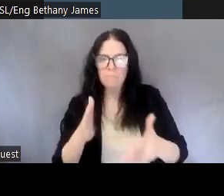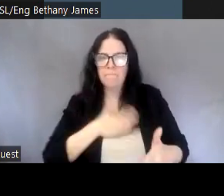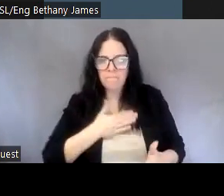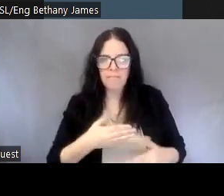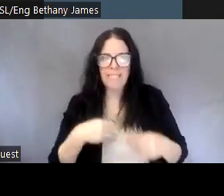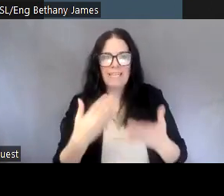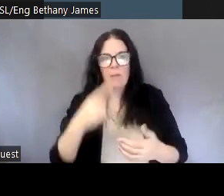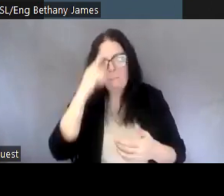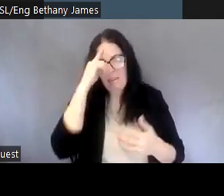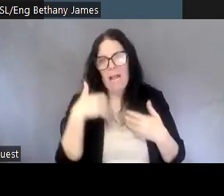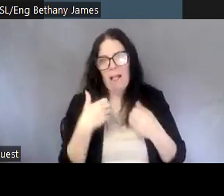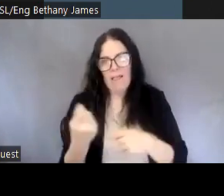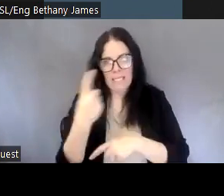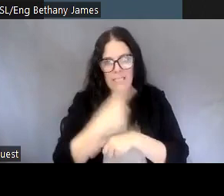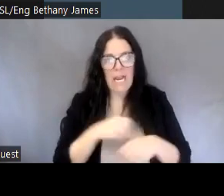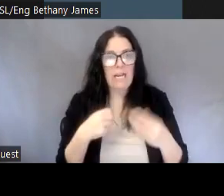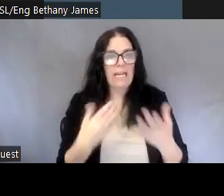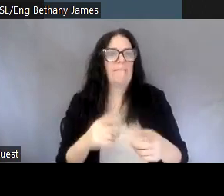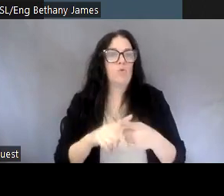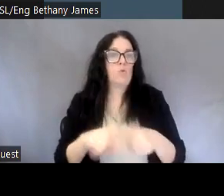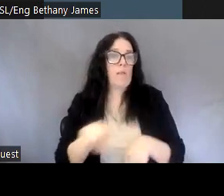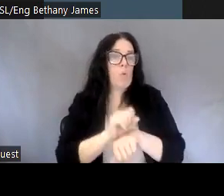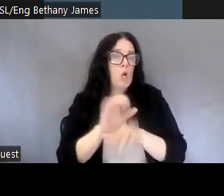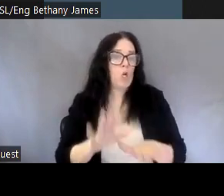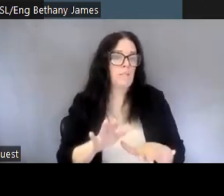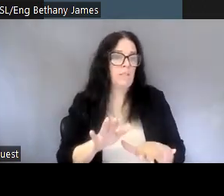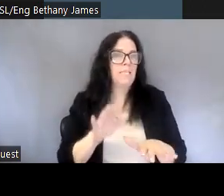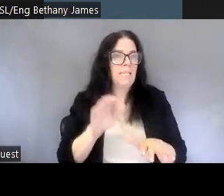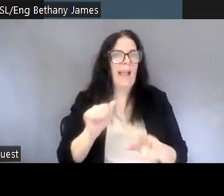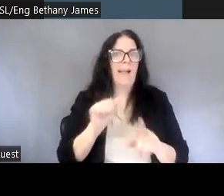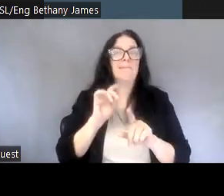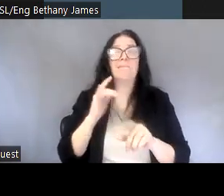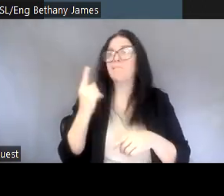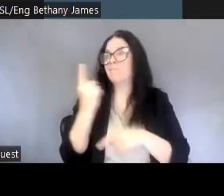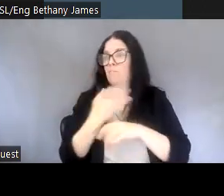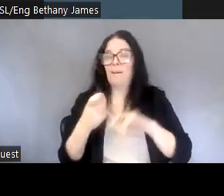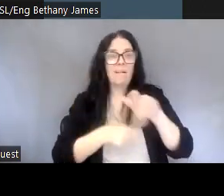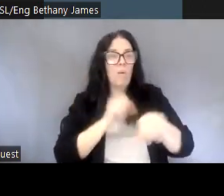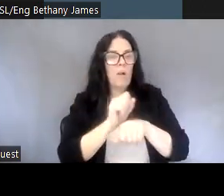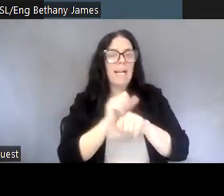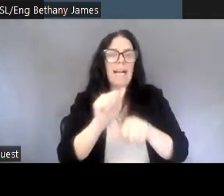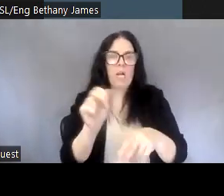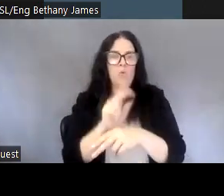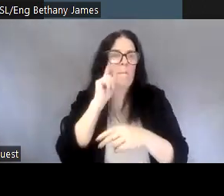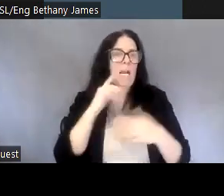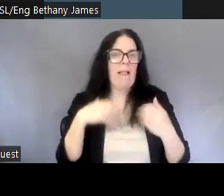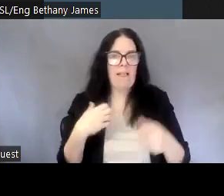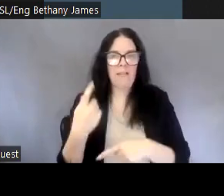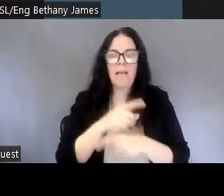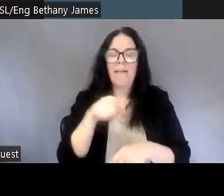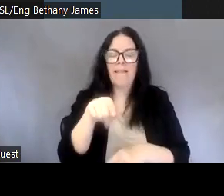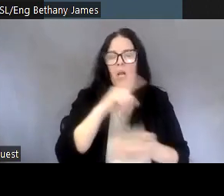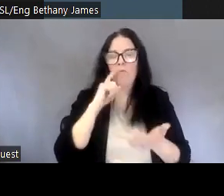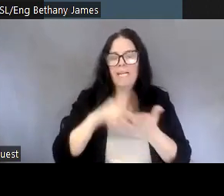health days to their workers, because and they've seen benefits from it, that those mental health